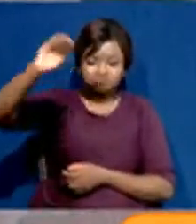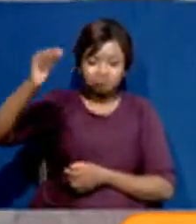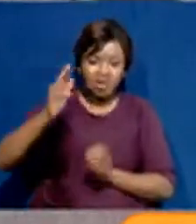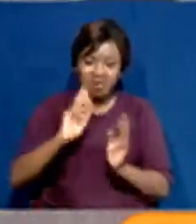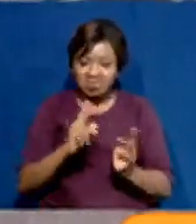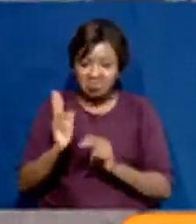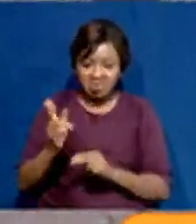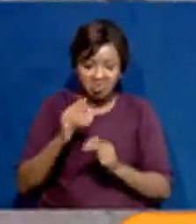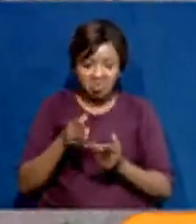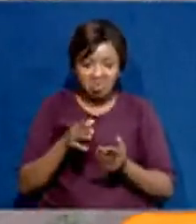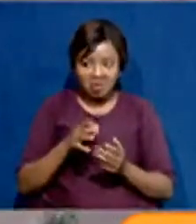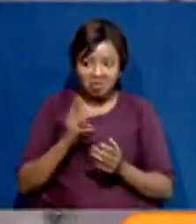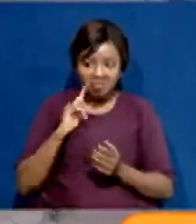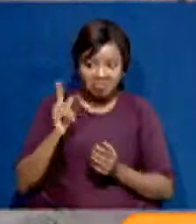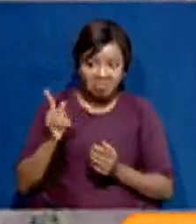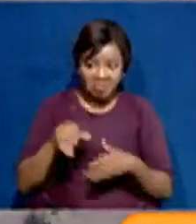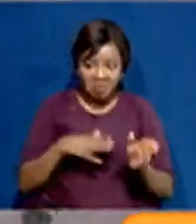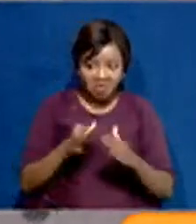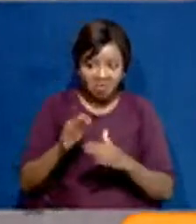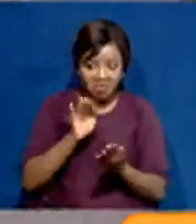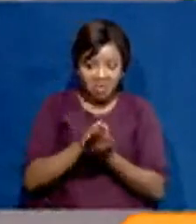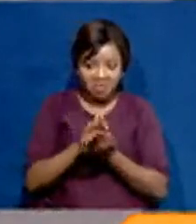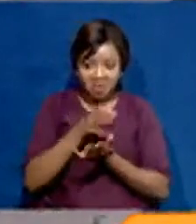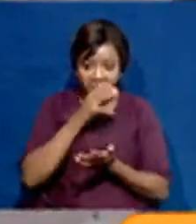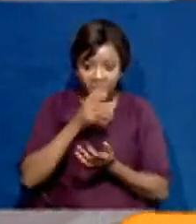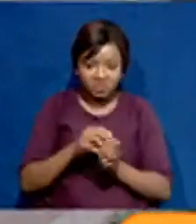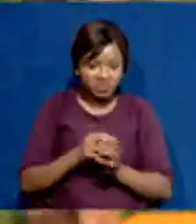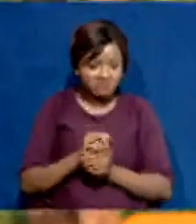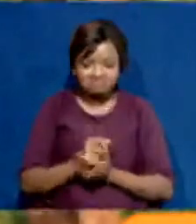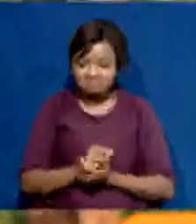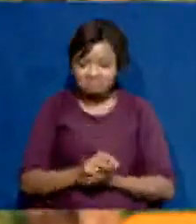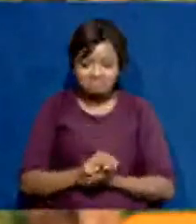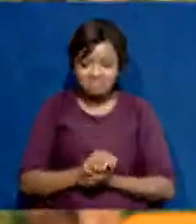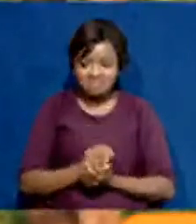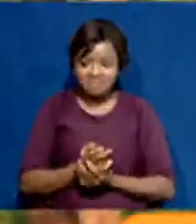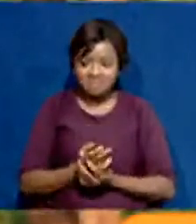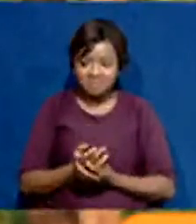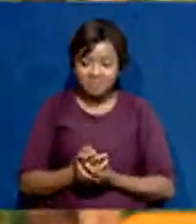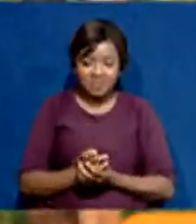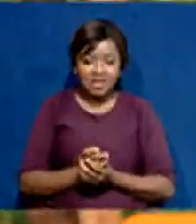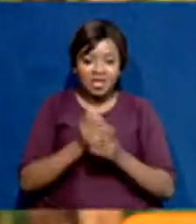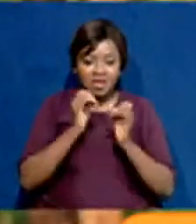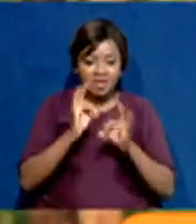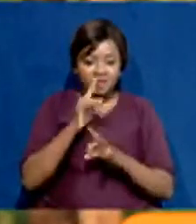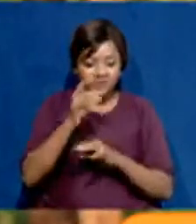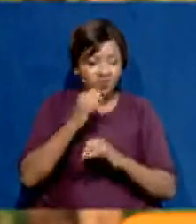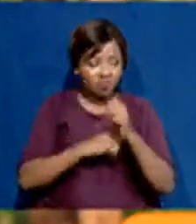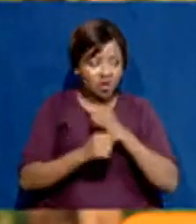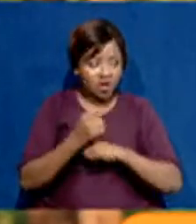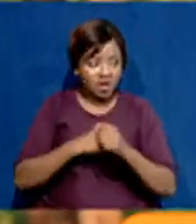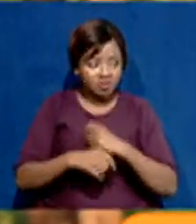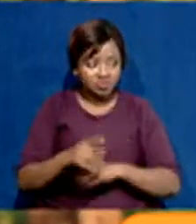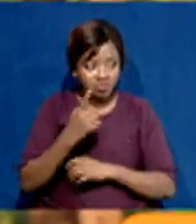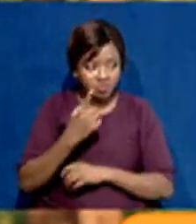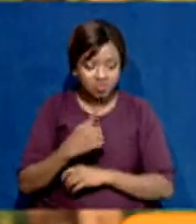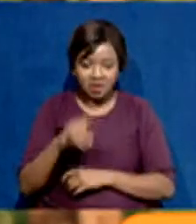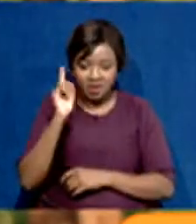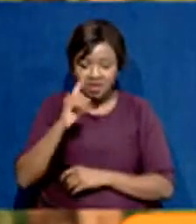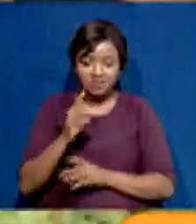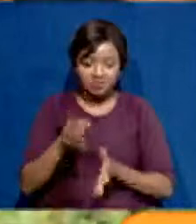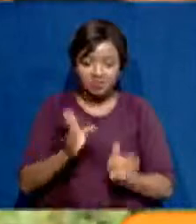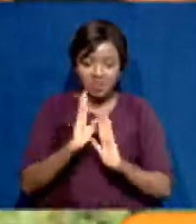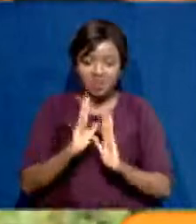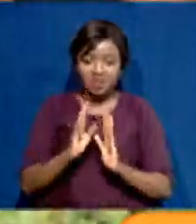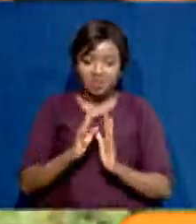traditional methods of water conservation, such as water pans. If you do it the right way, you are sorted for the next, like, 10